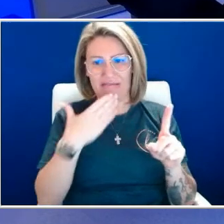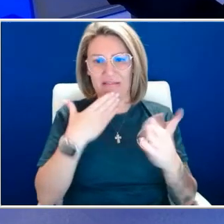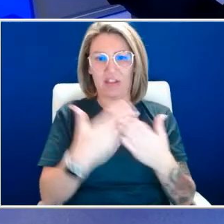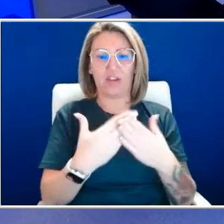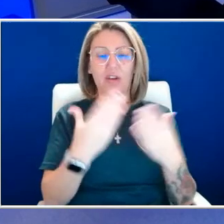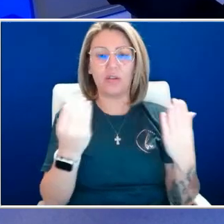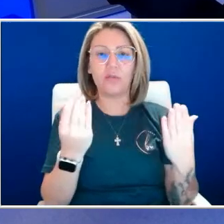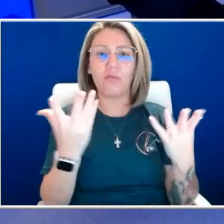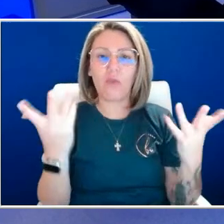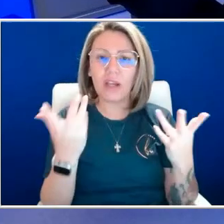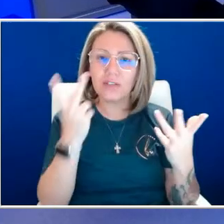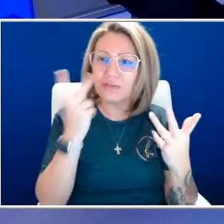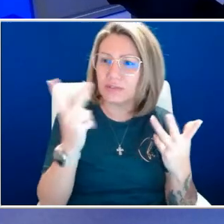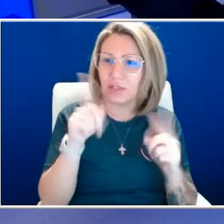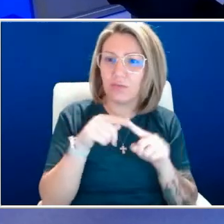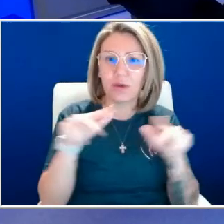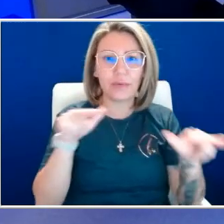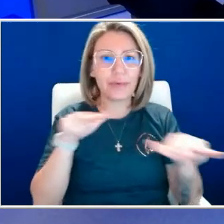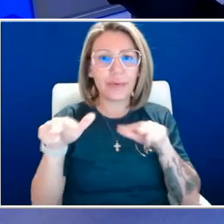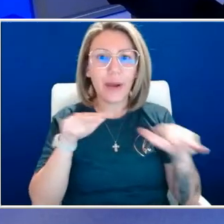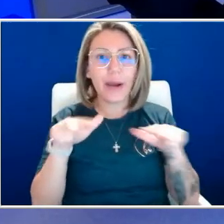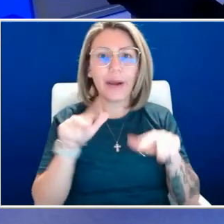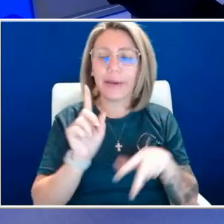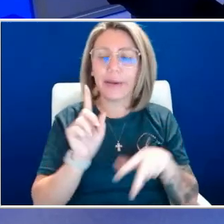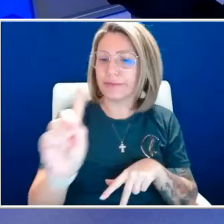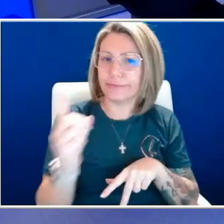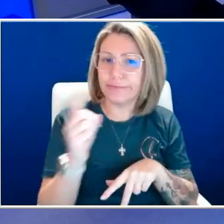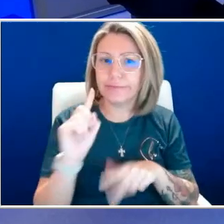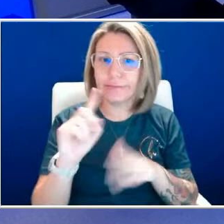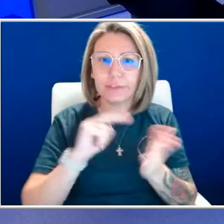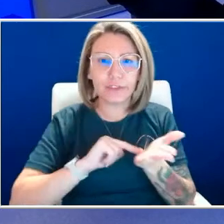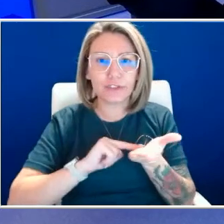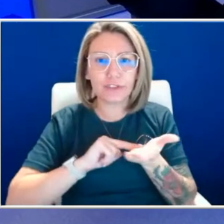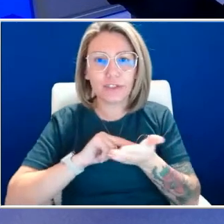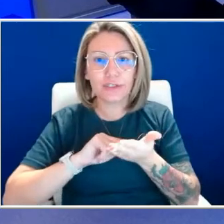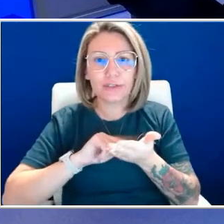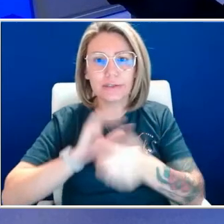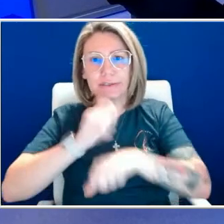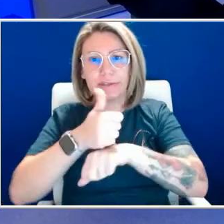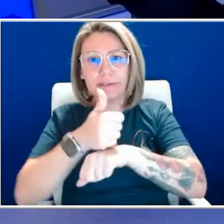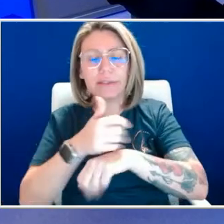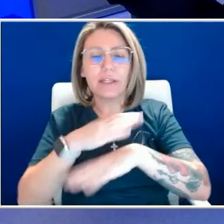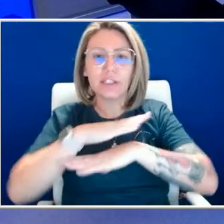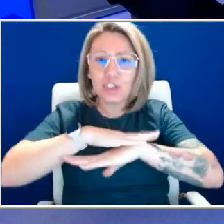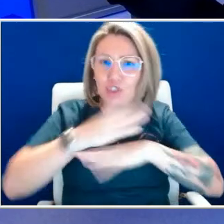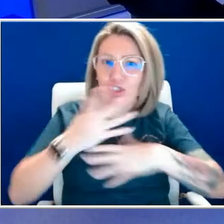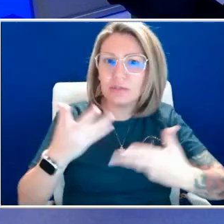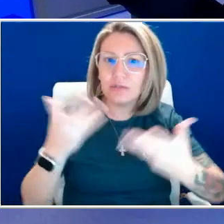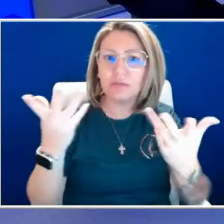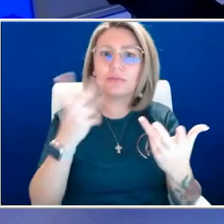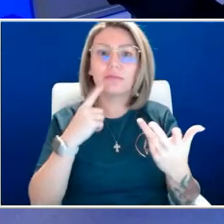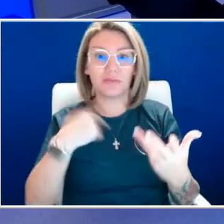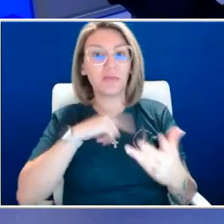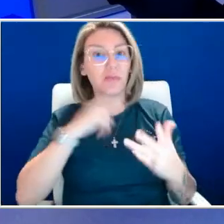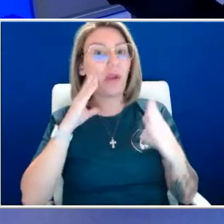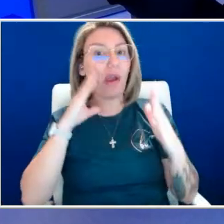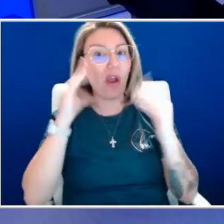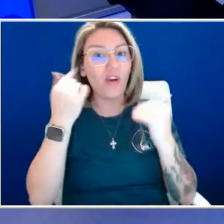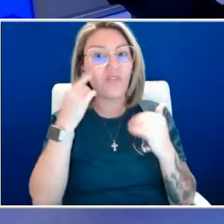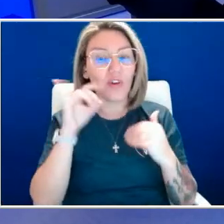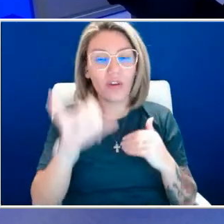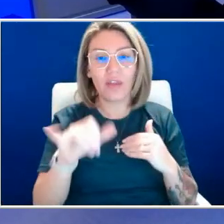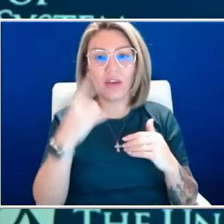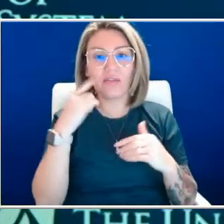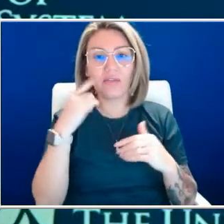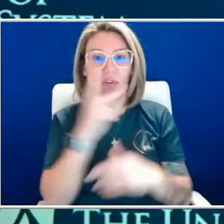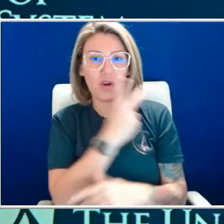she was walking to and from the nurse's station, is that pretty typical in recovery? That's what we hope for. Yeah. For these patients, I think